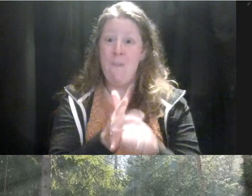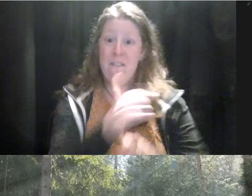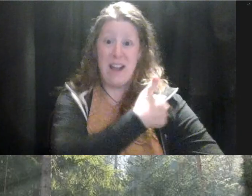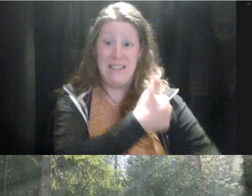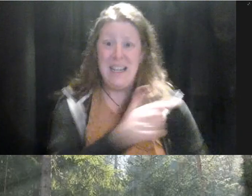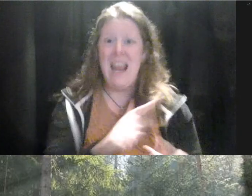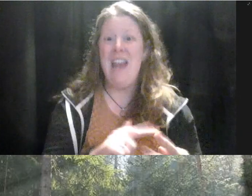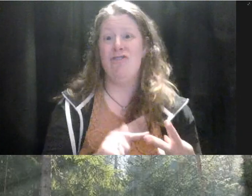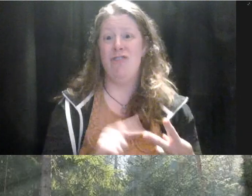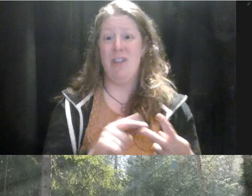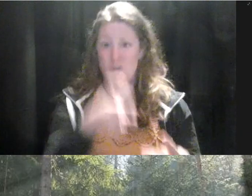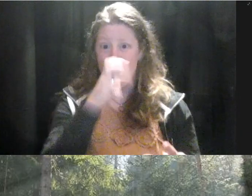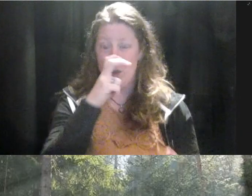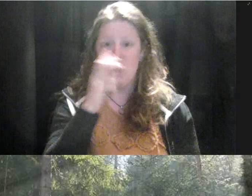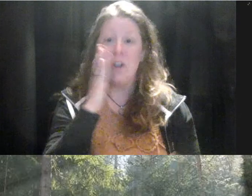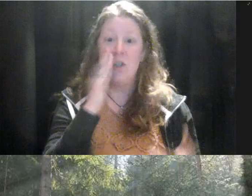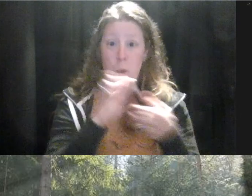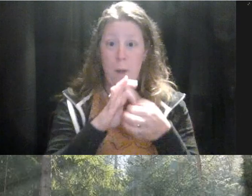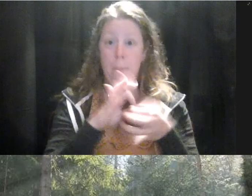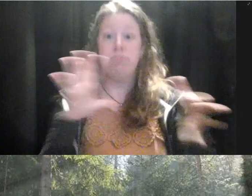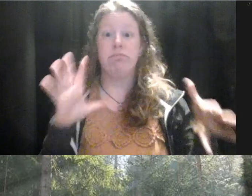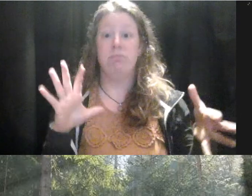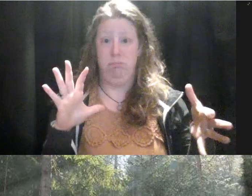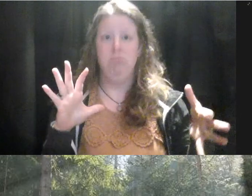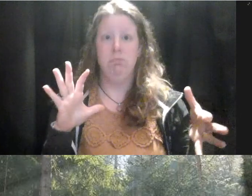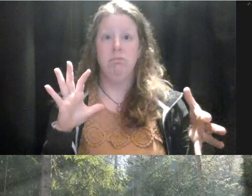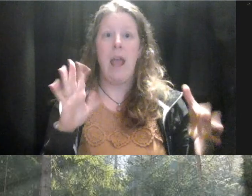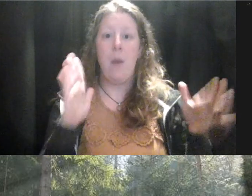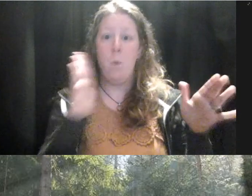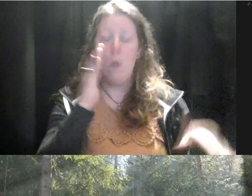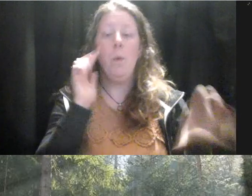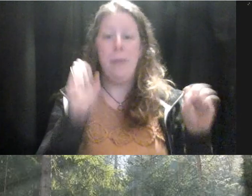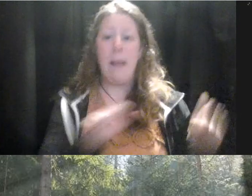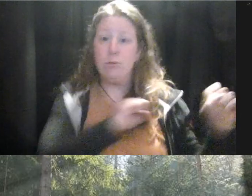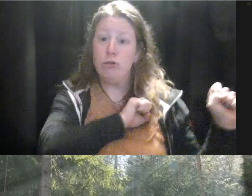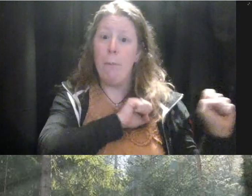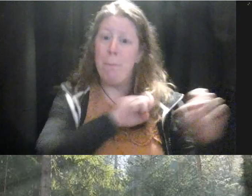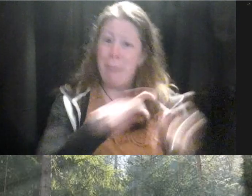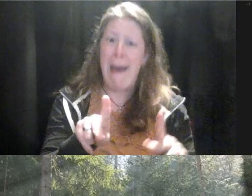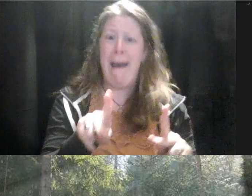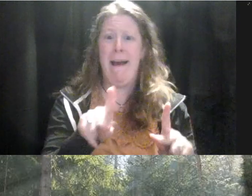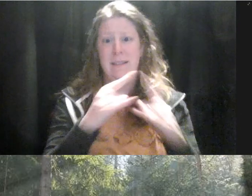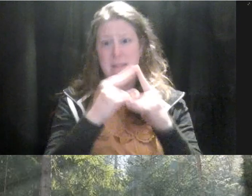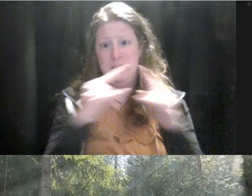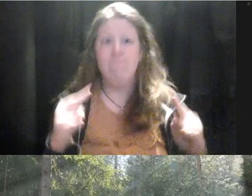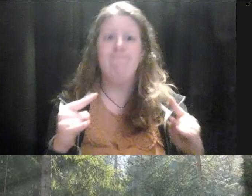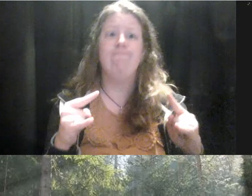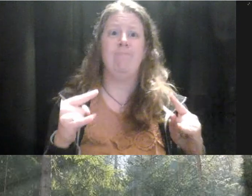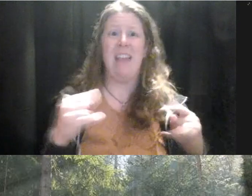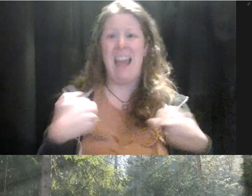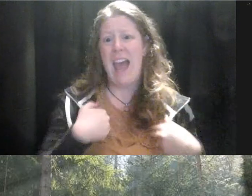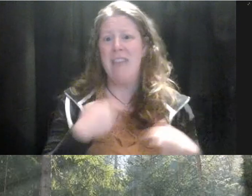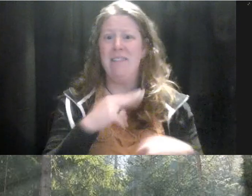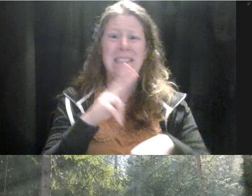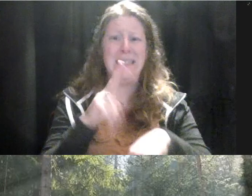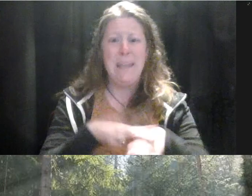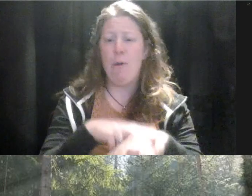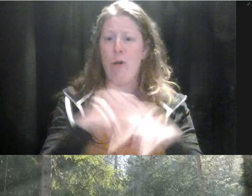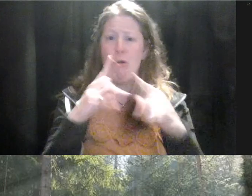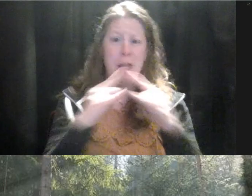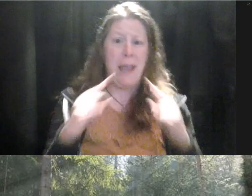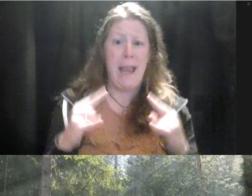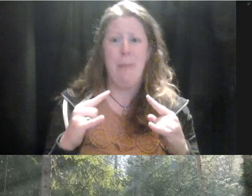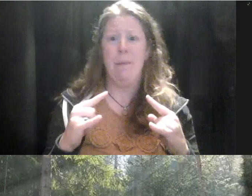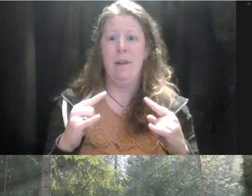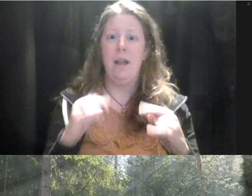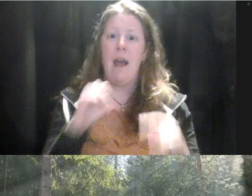hoping next year that COVID, with the vaccination and the strict rules, will be released. And we will be able to come back to camp and